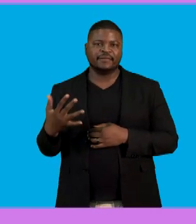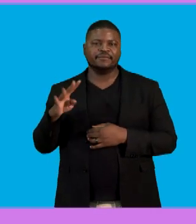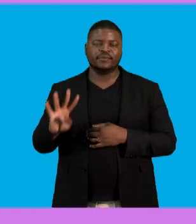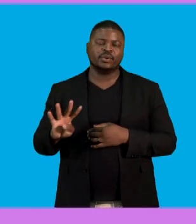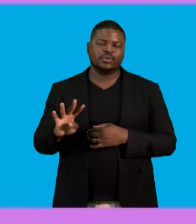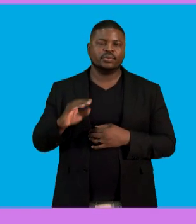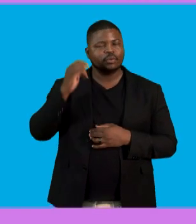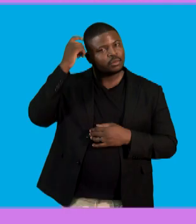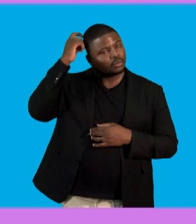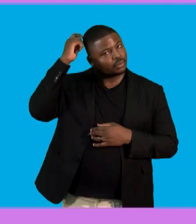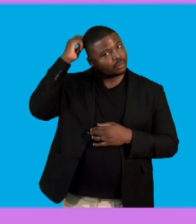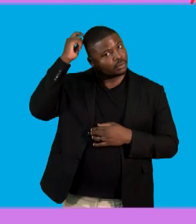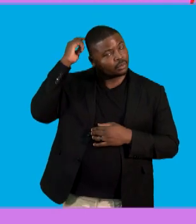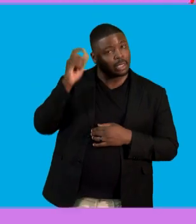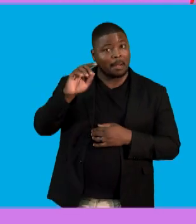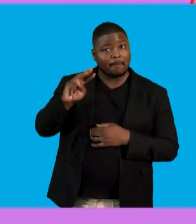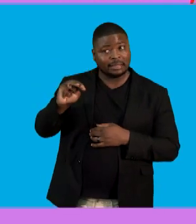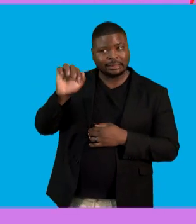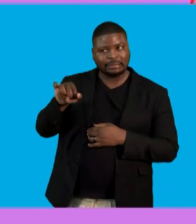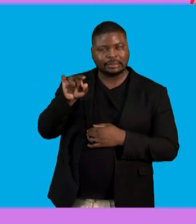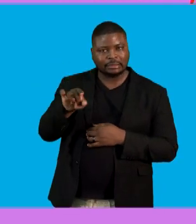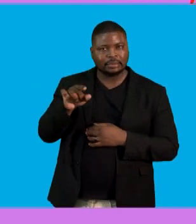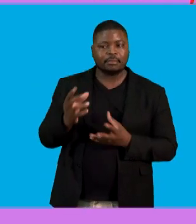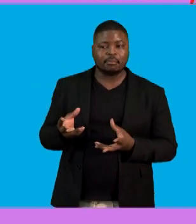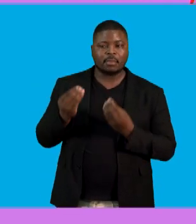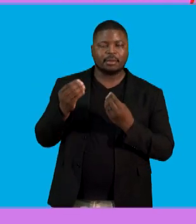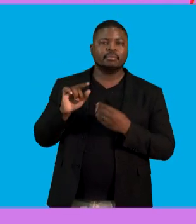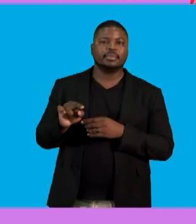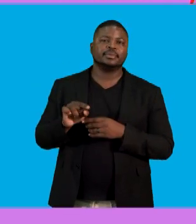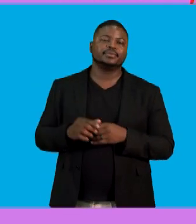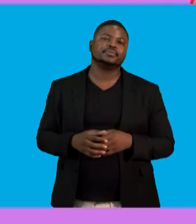0.0254 meters. This is the number of meters we find in